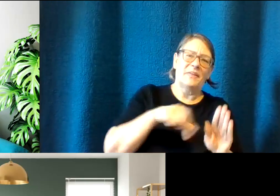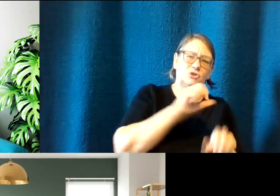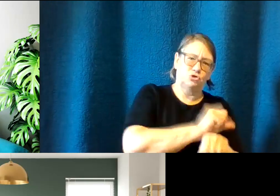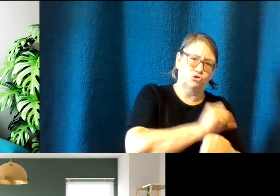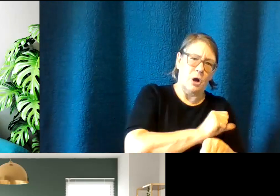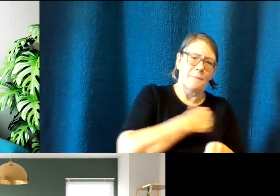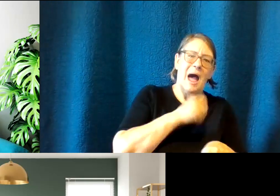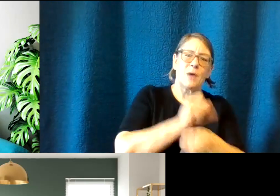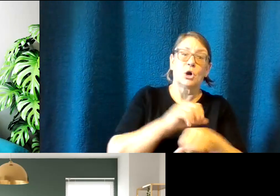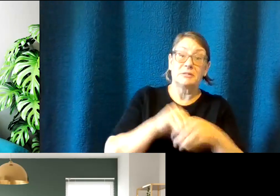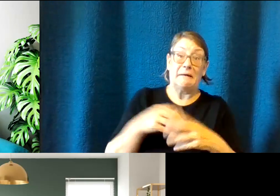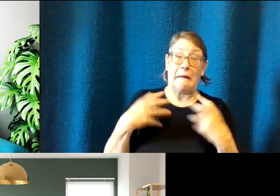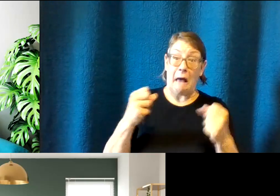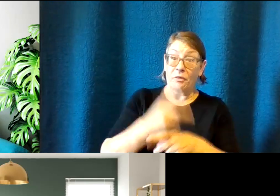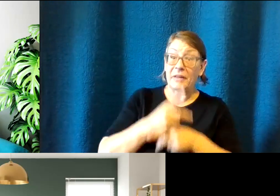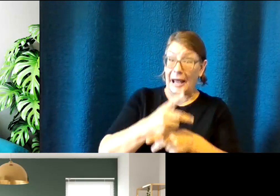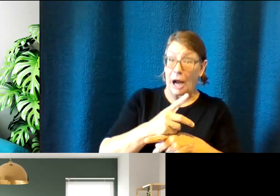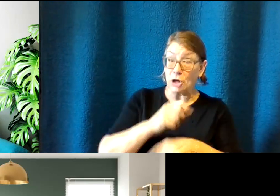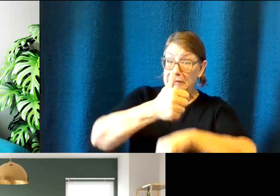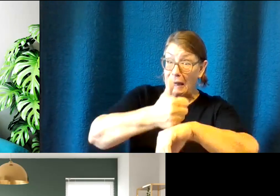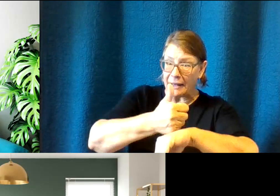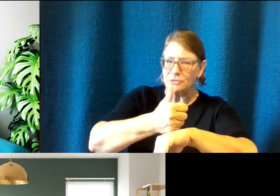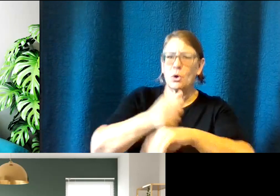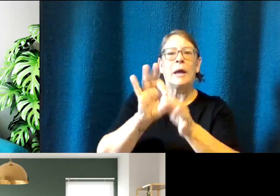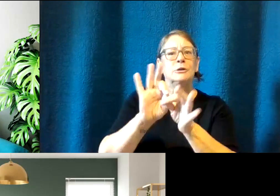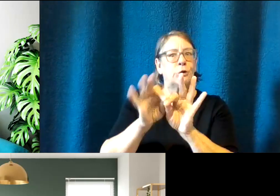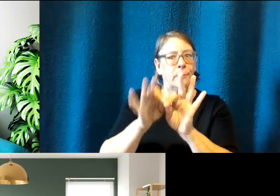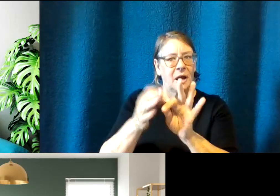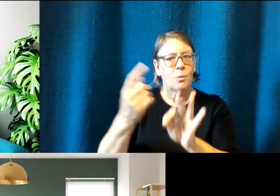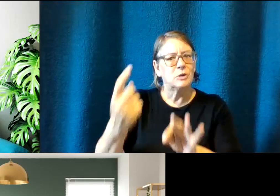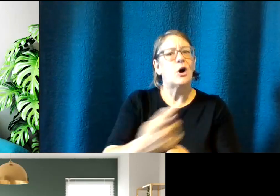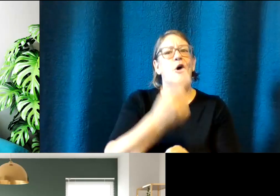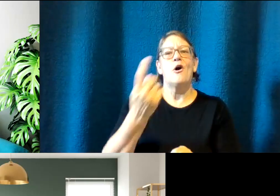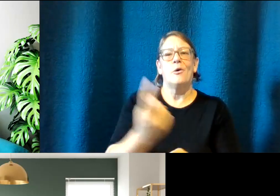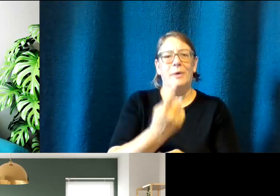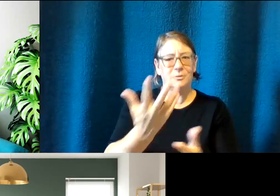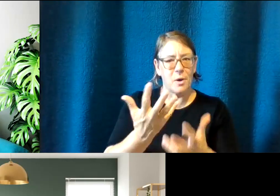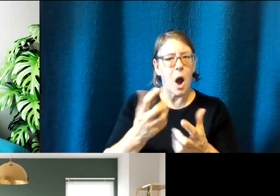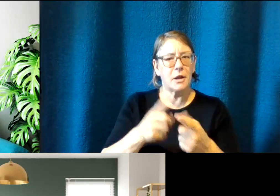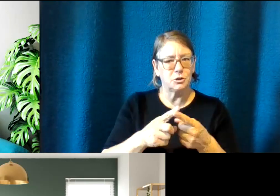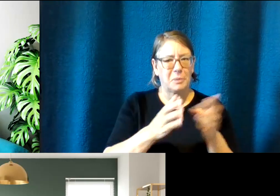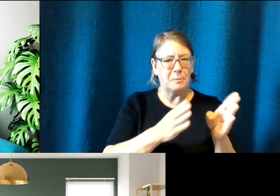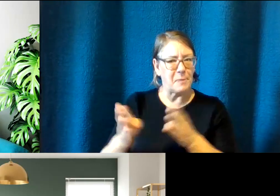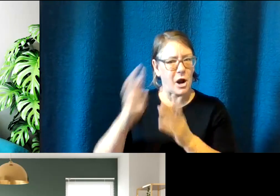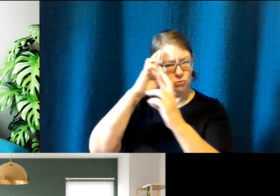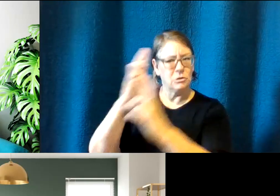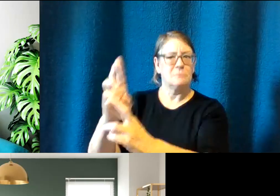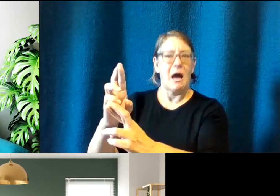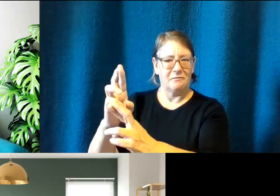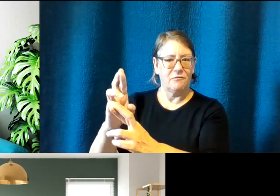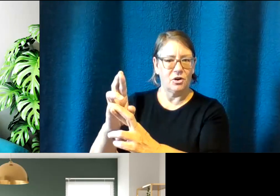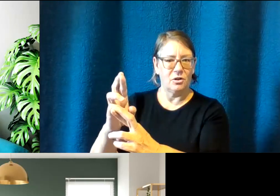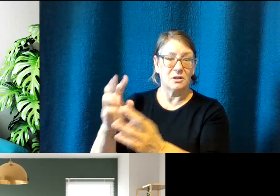some healthcare settings. And so translation was always something that we wanted to be respectful of the fact that sometimes it can